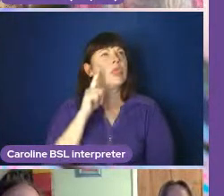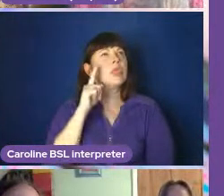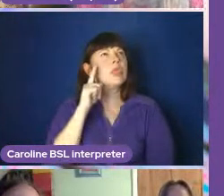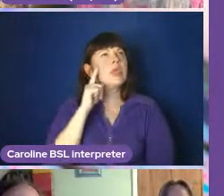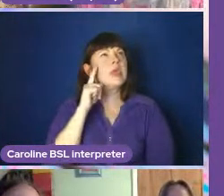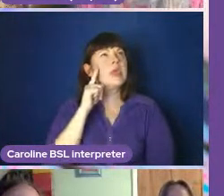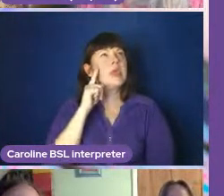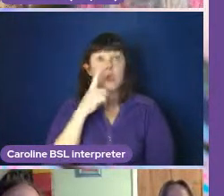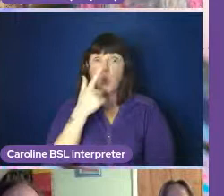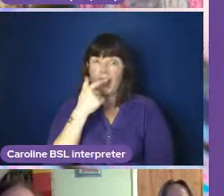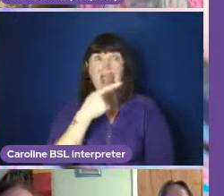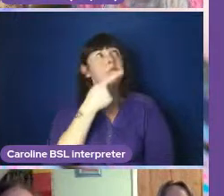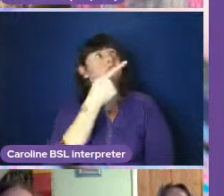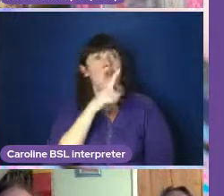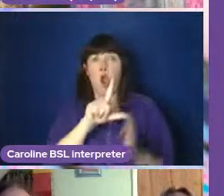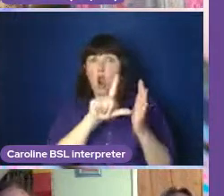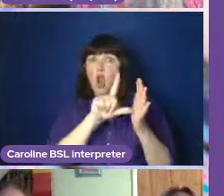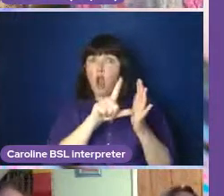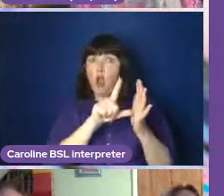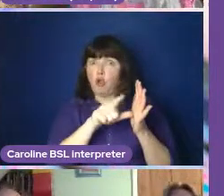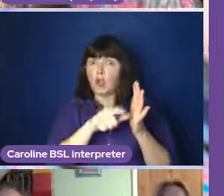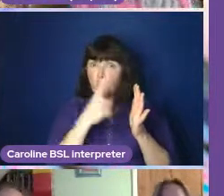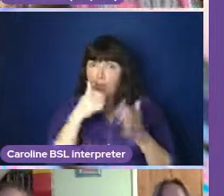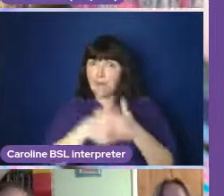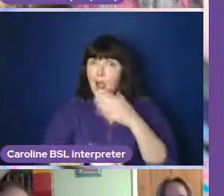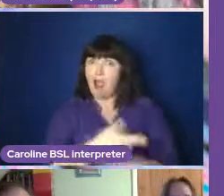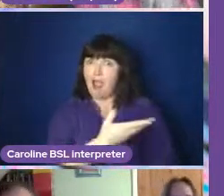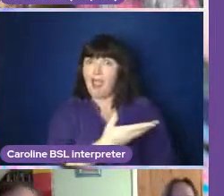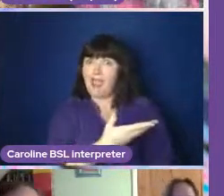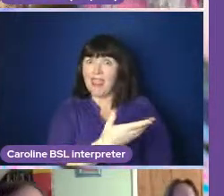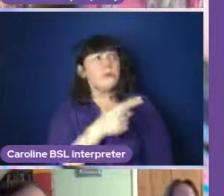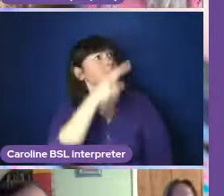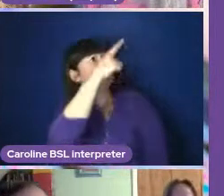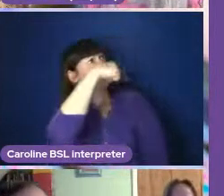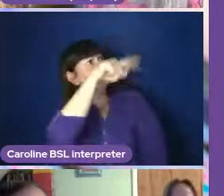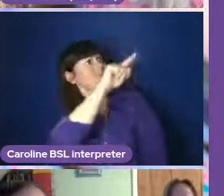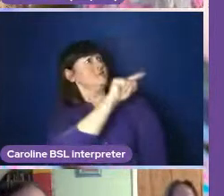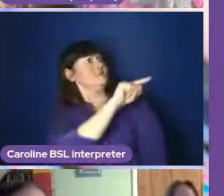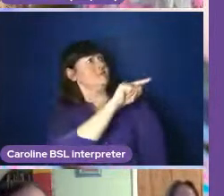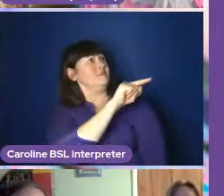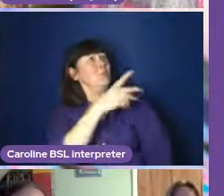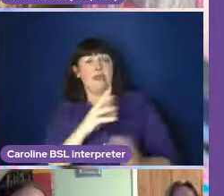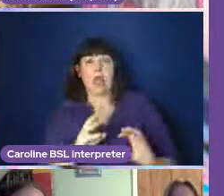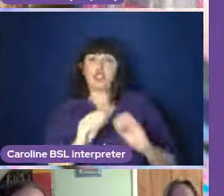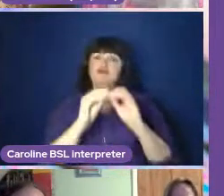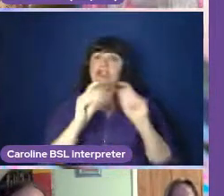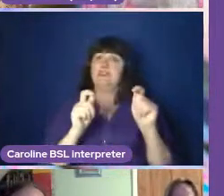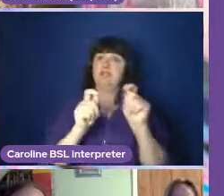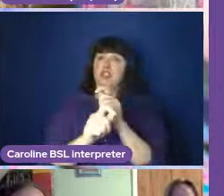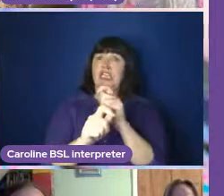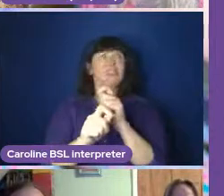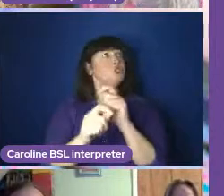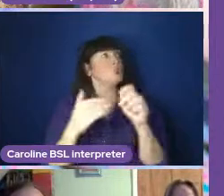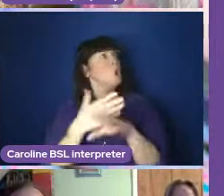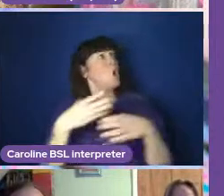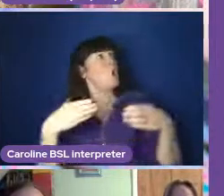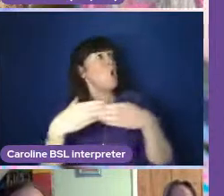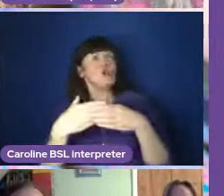a clock. You can actually buy a clock with Creative Change Workshops on. I might get one of them. I don't know where I